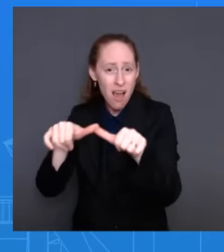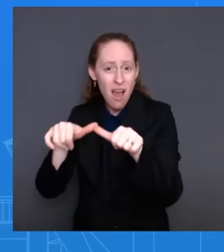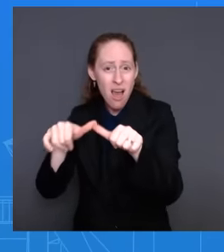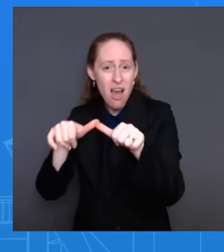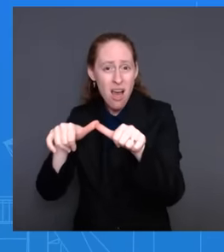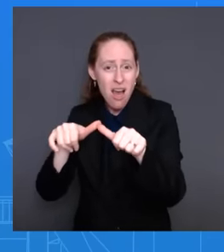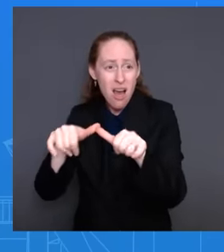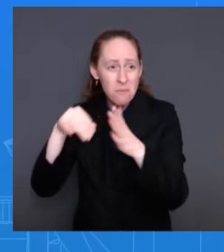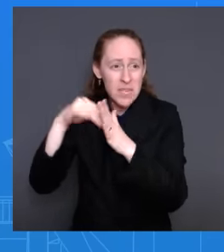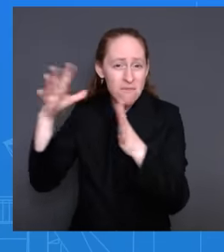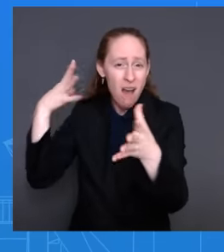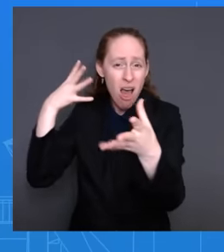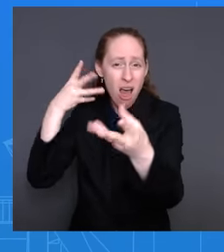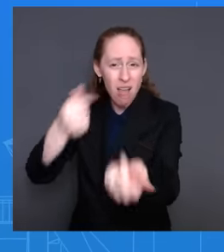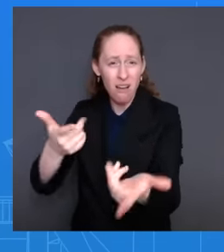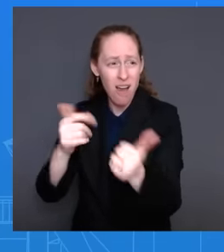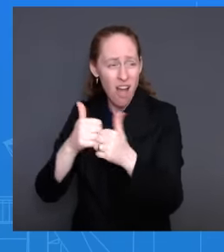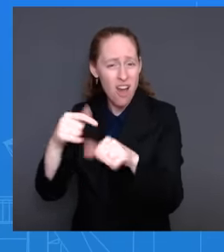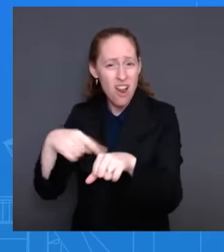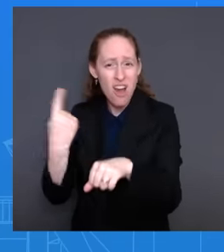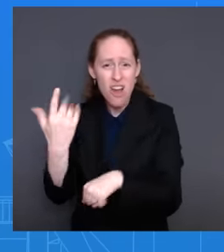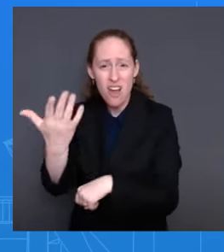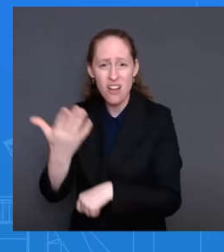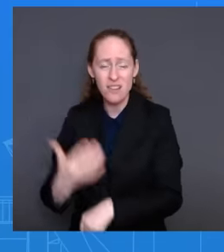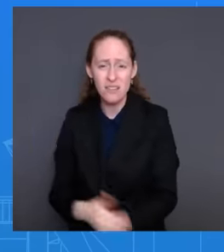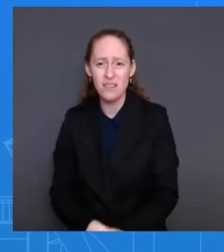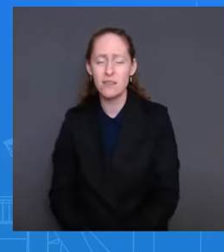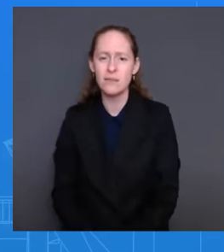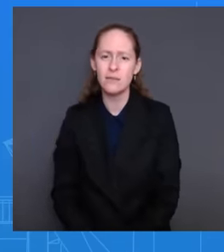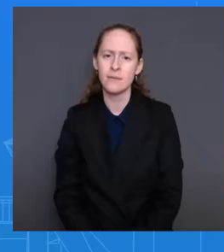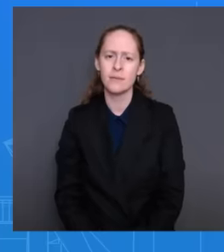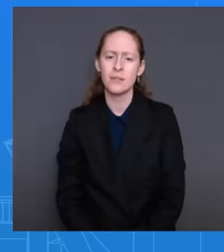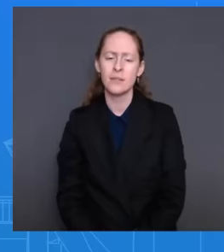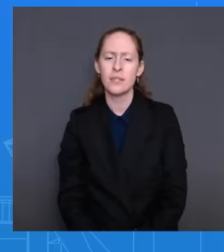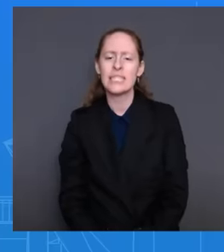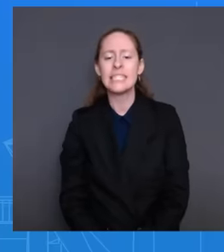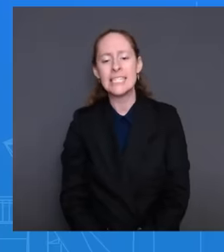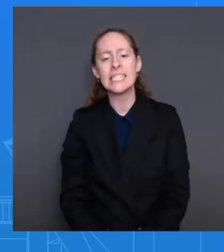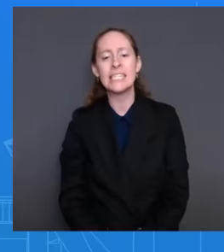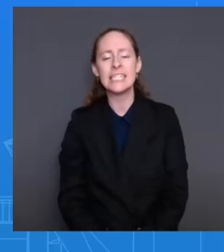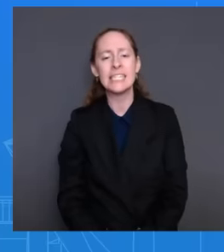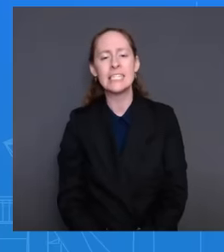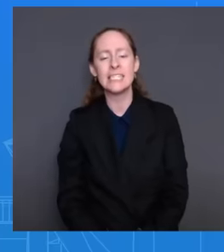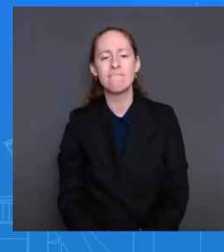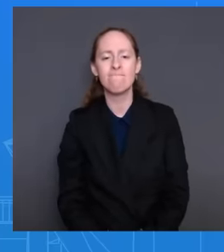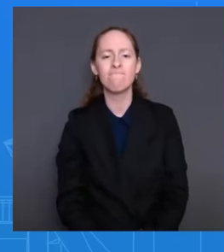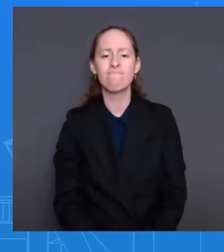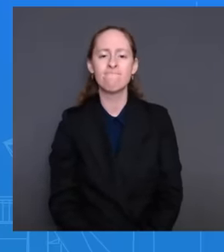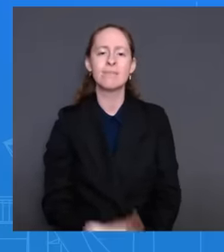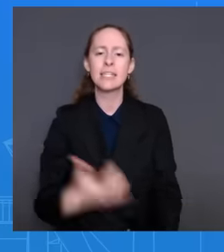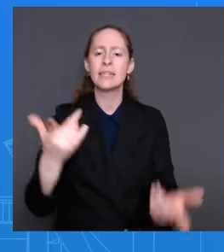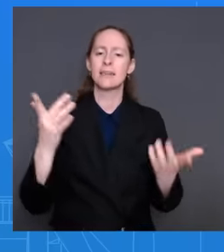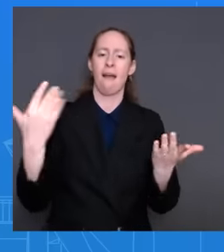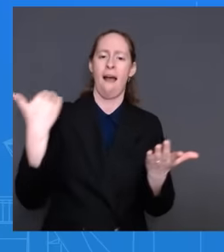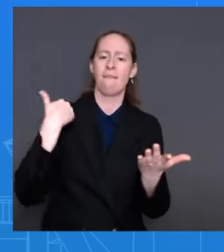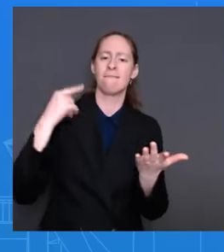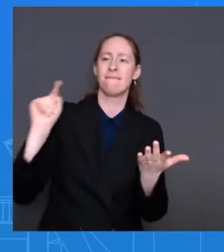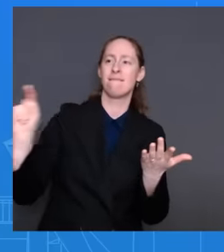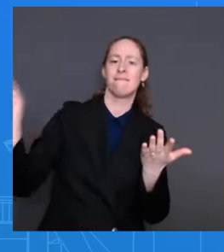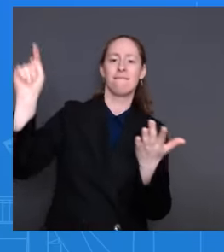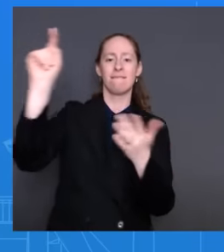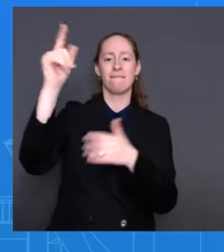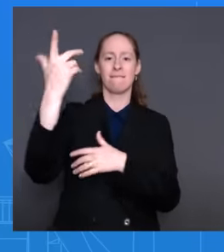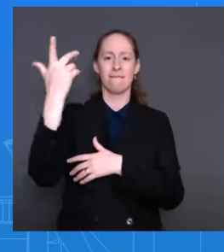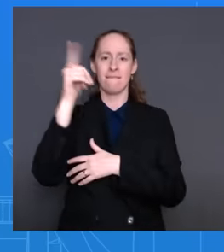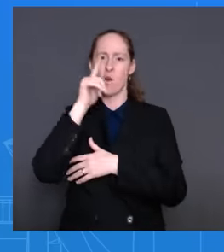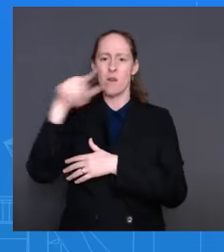there is uncertainty, and I will leave the predictions to forecasters. I think you and others have seen most major forecasters out there